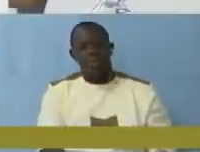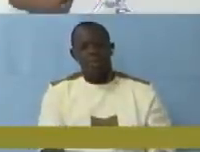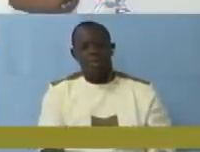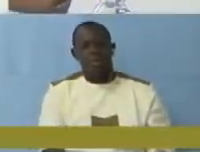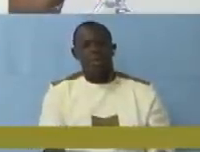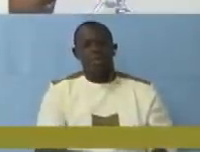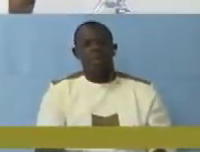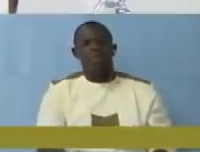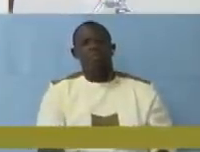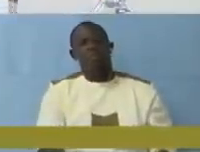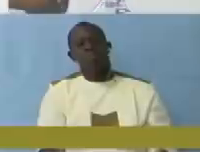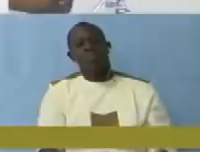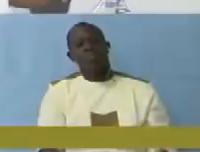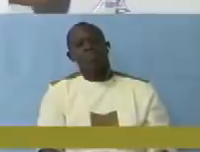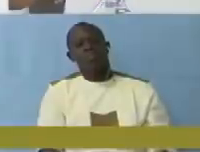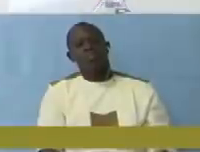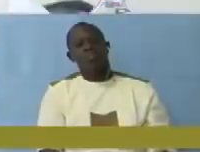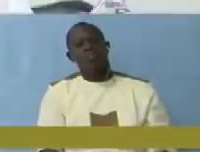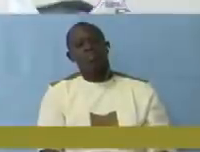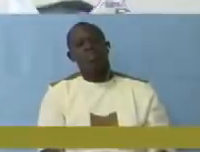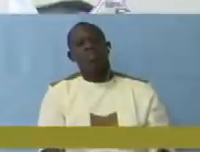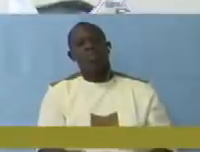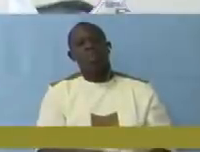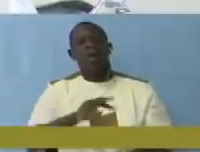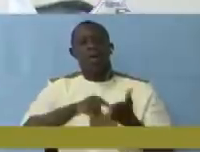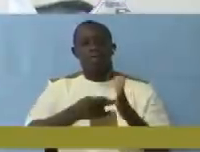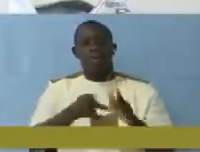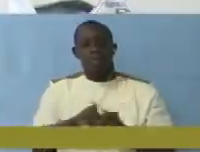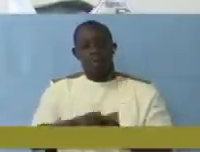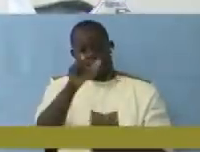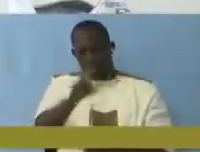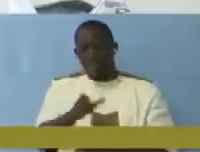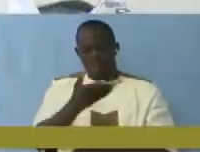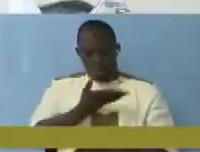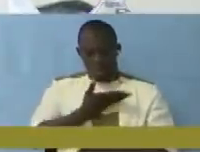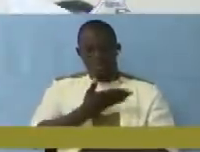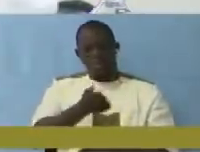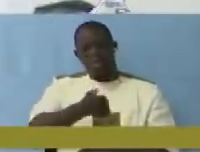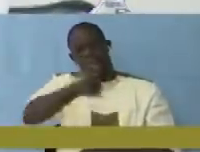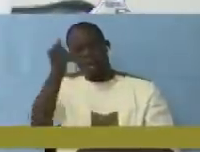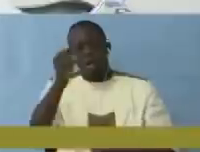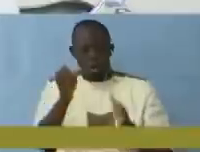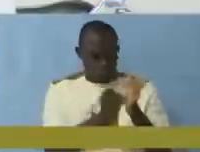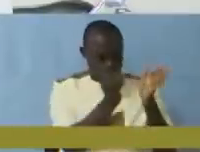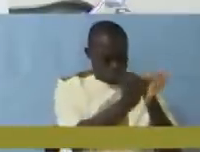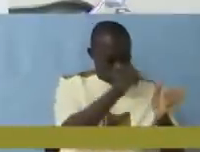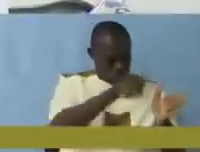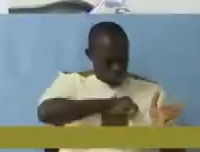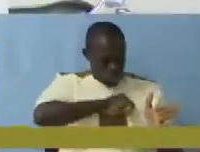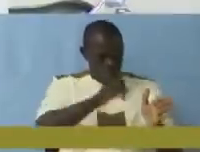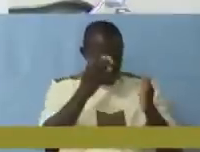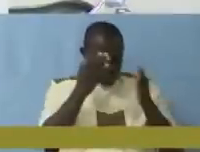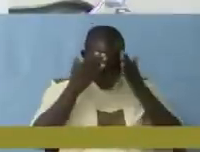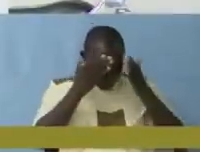is for the people who does the coupling. Investigators for investigators.